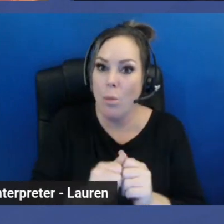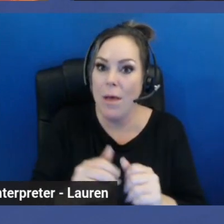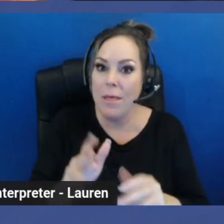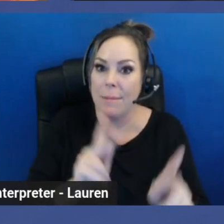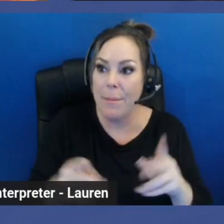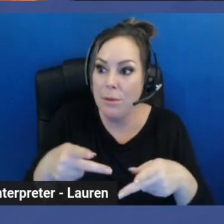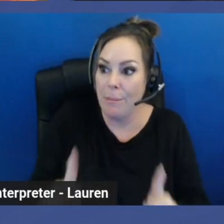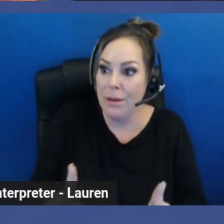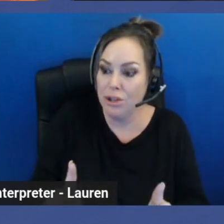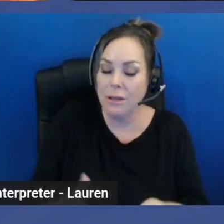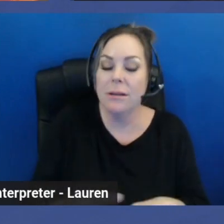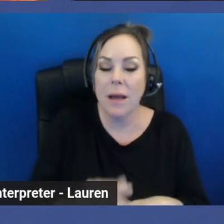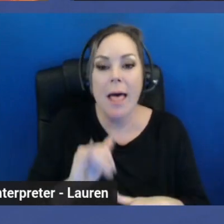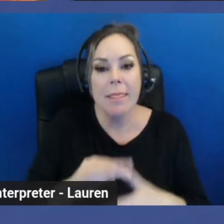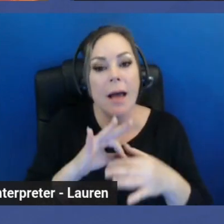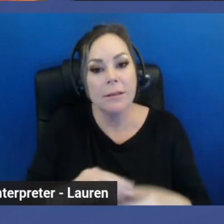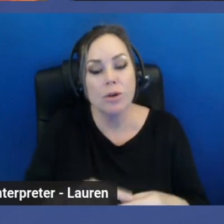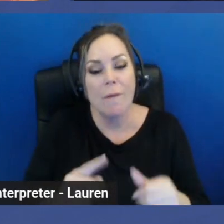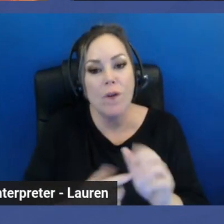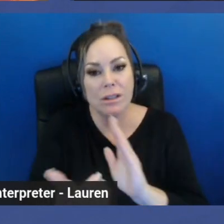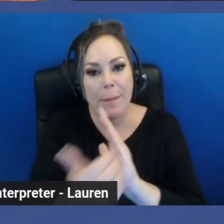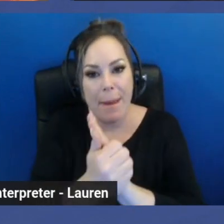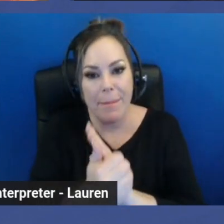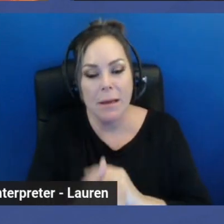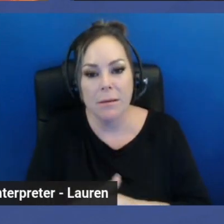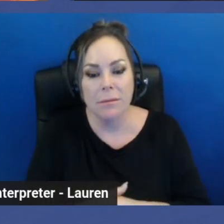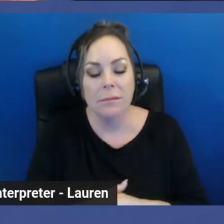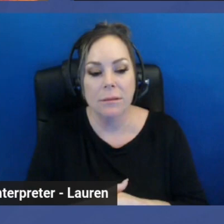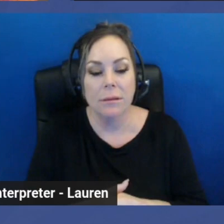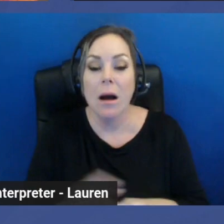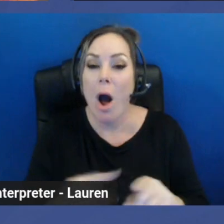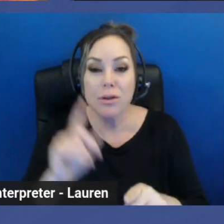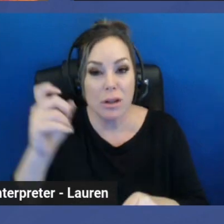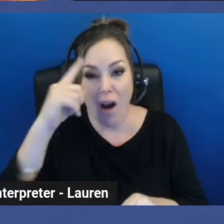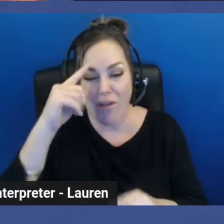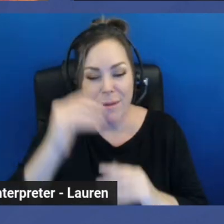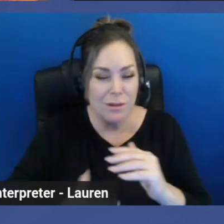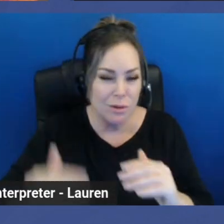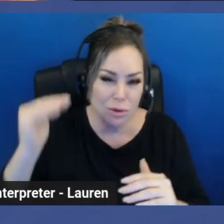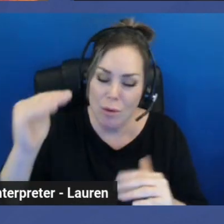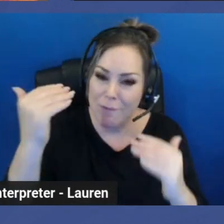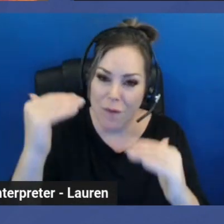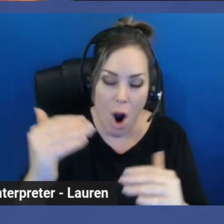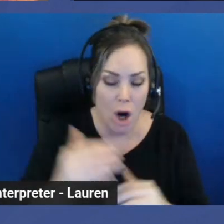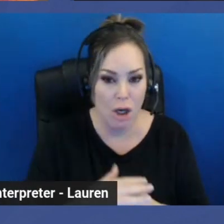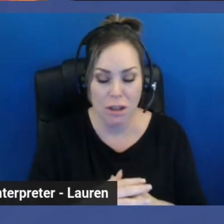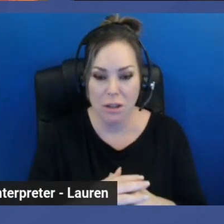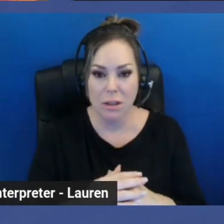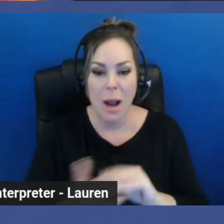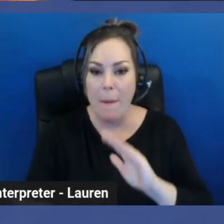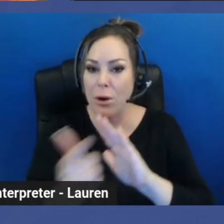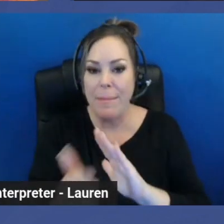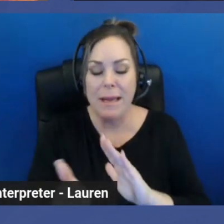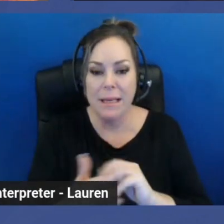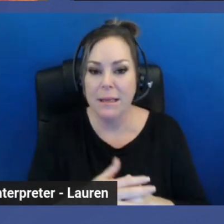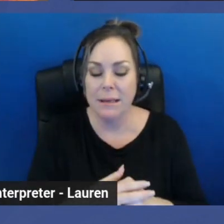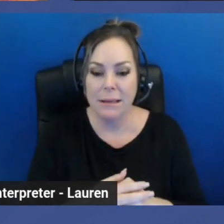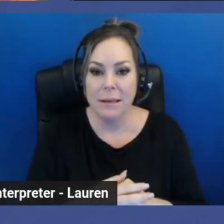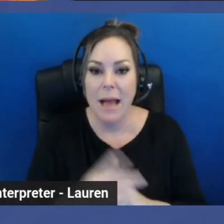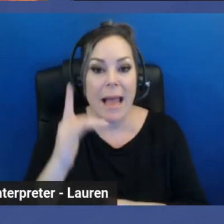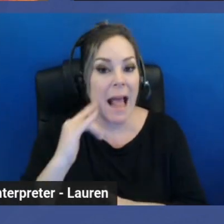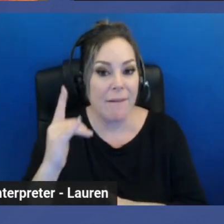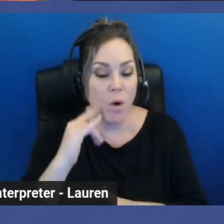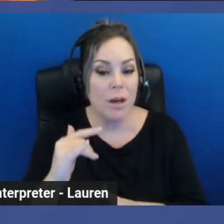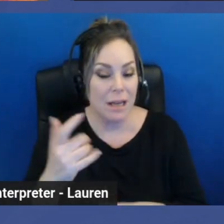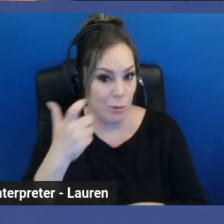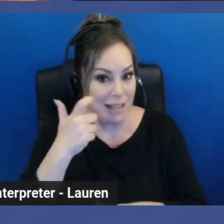the First Amendment. The government has also gone too far in certain instances, prohibiting, for example, like California